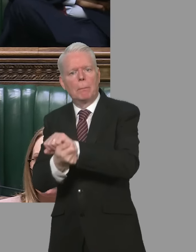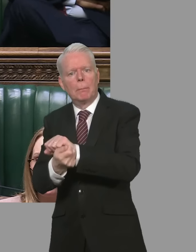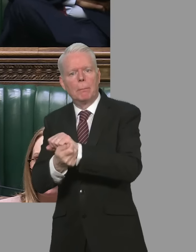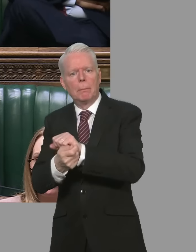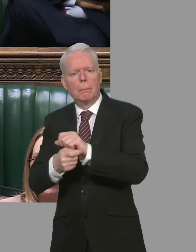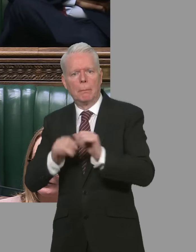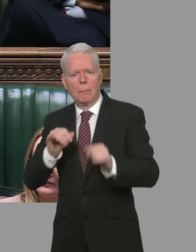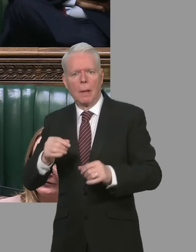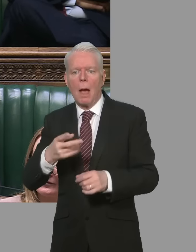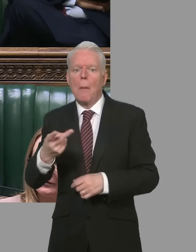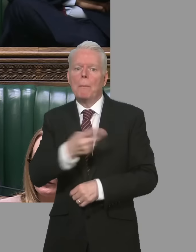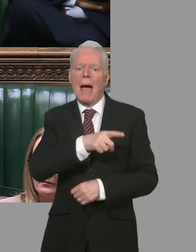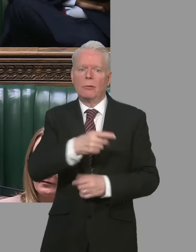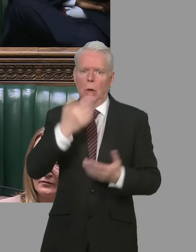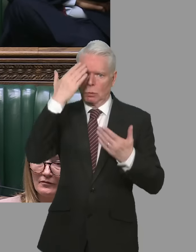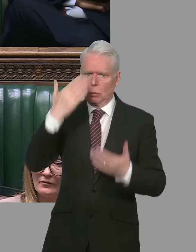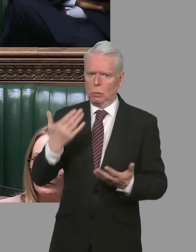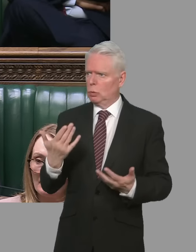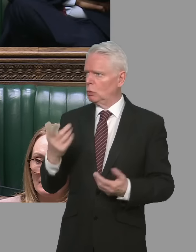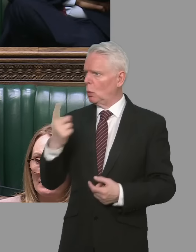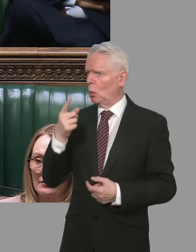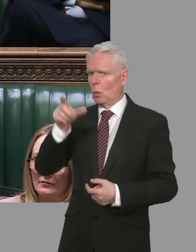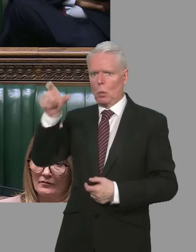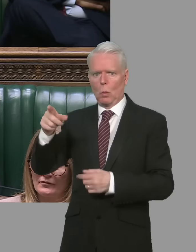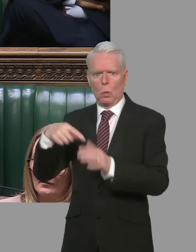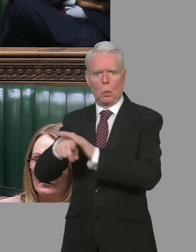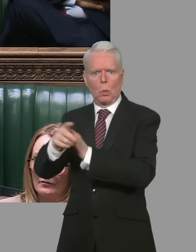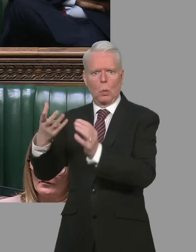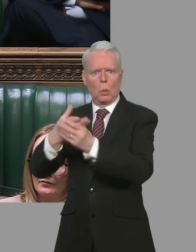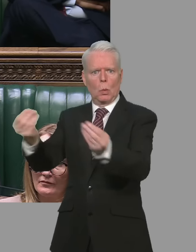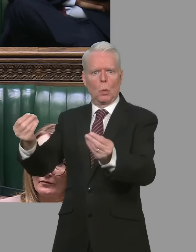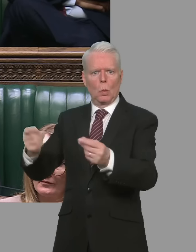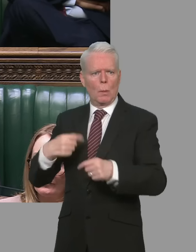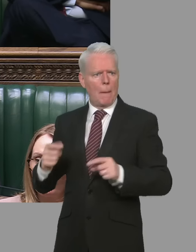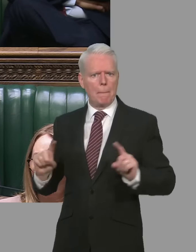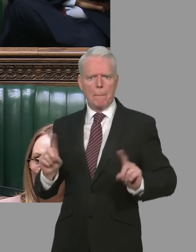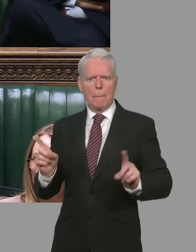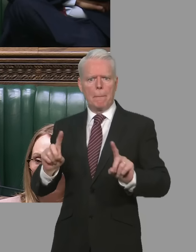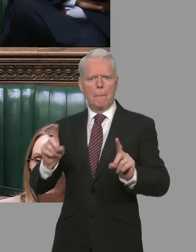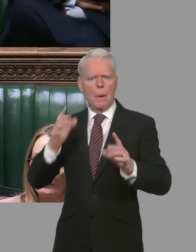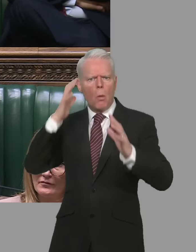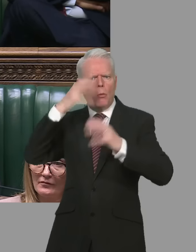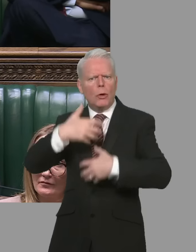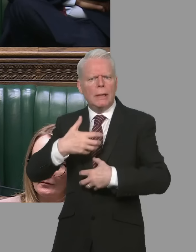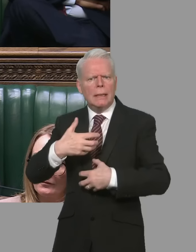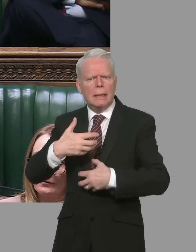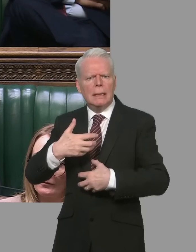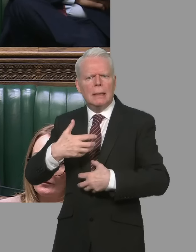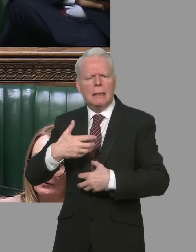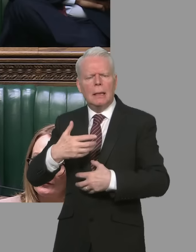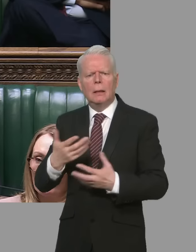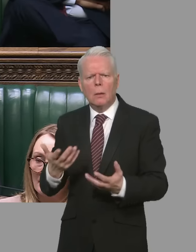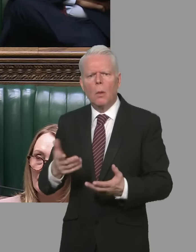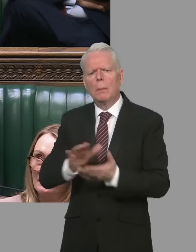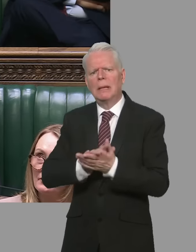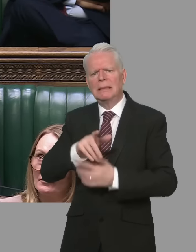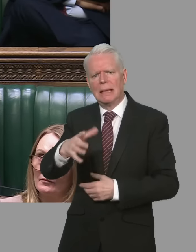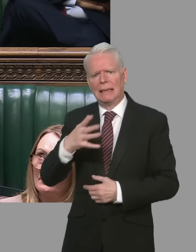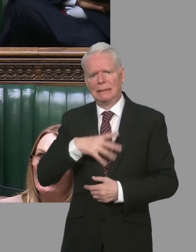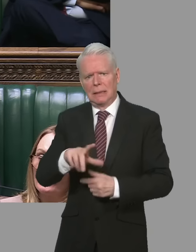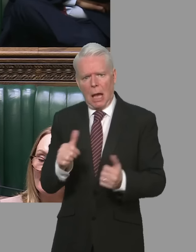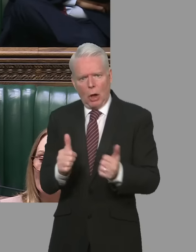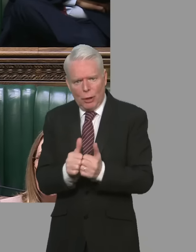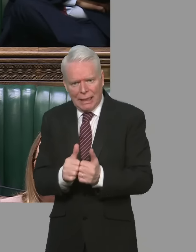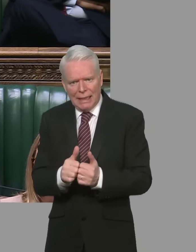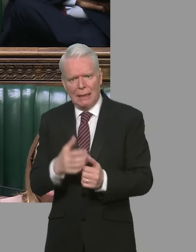meet with me and all the relevant minister to hear how the legal system is denying justice to these children and what we can